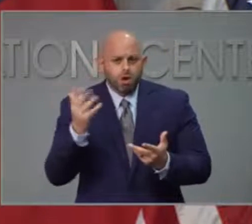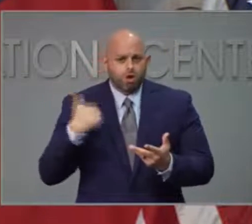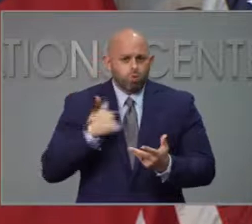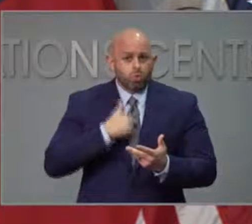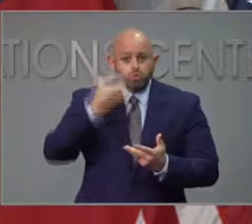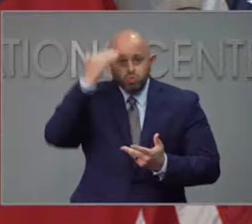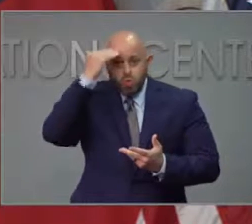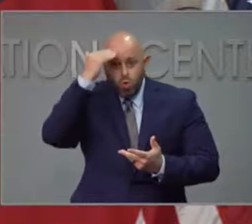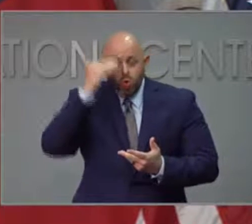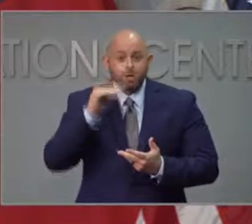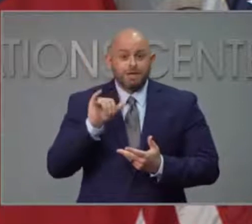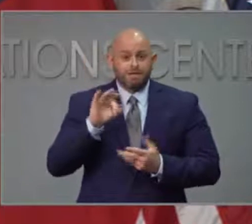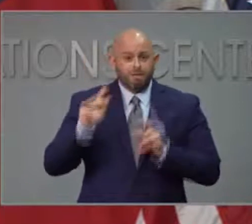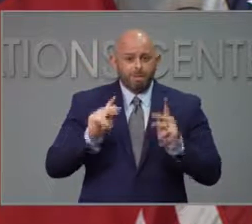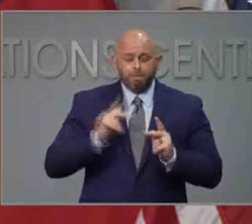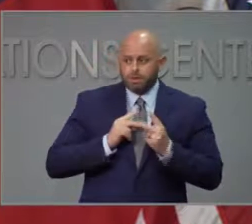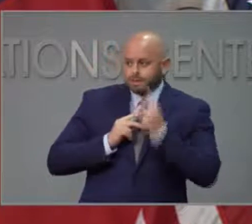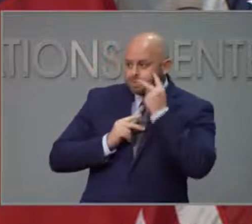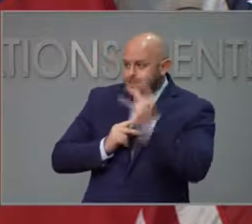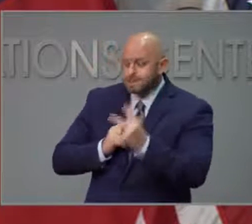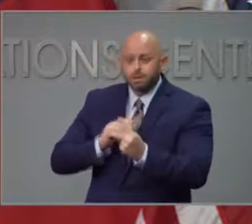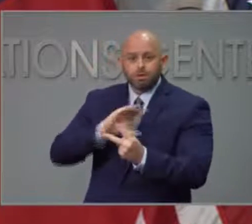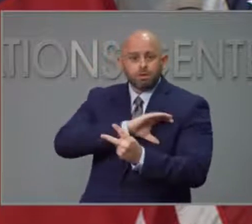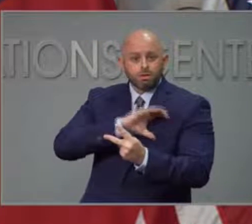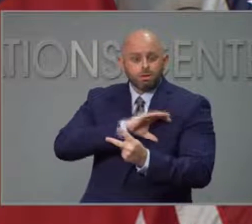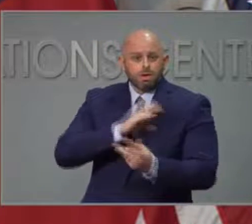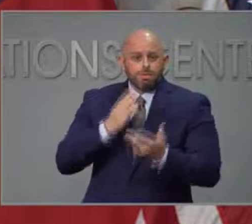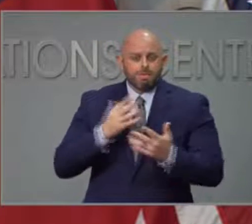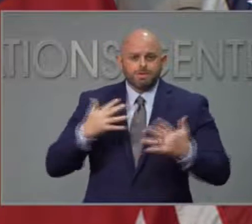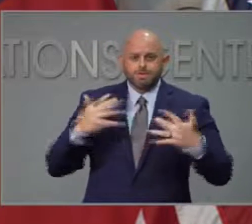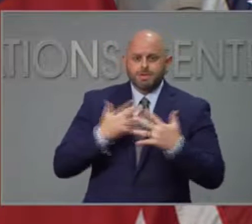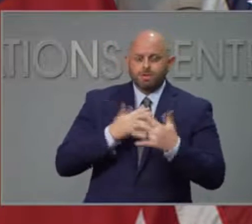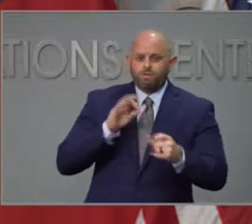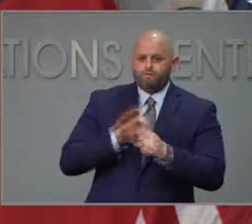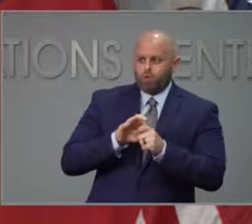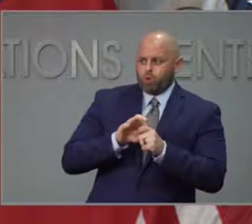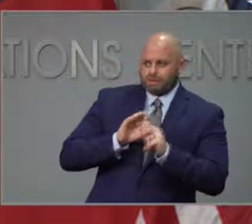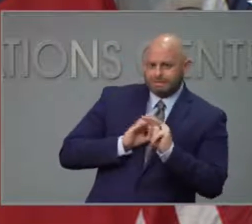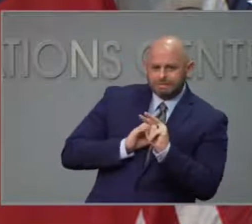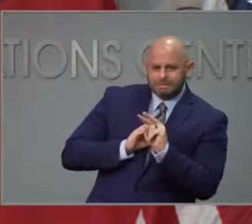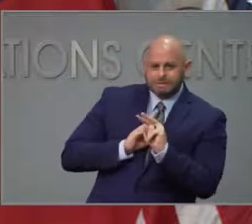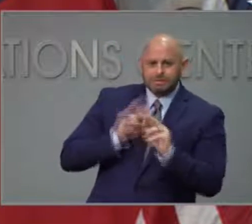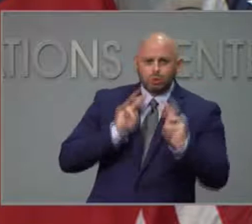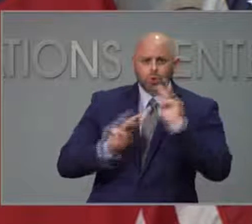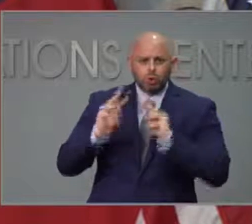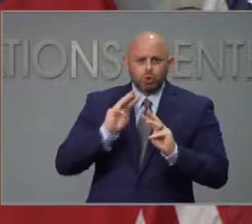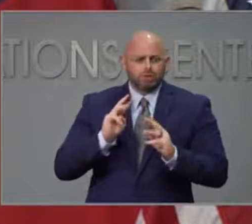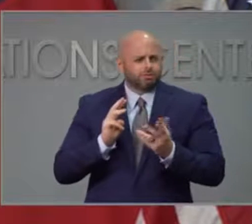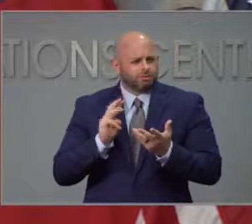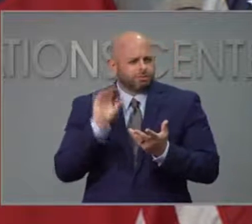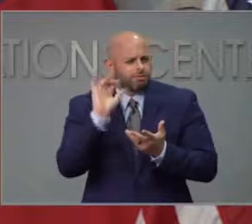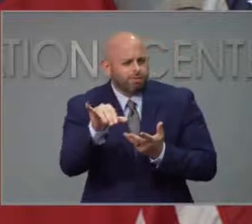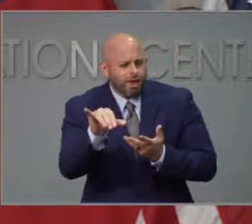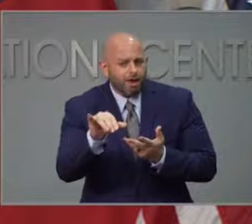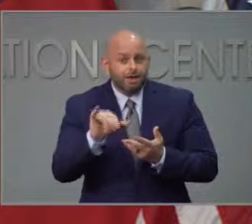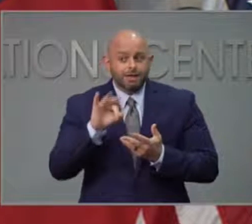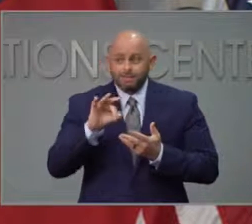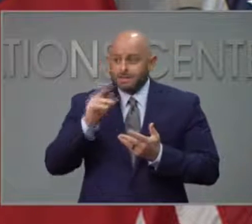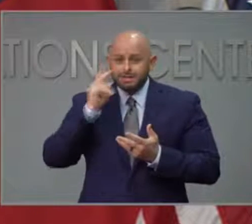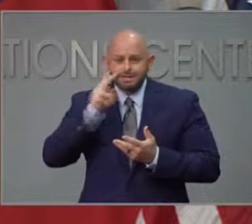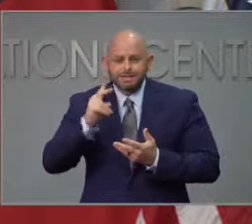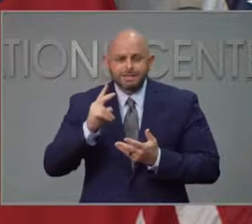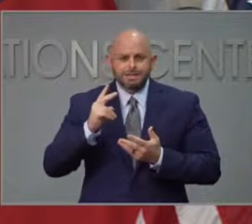raise anxiety among certain voters in the community. Any concern about, again, the federal